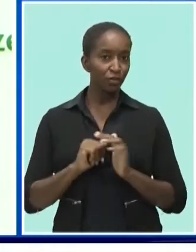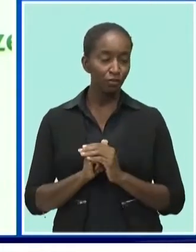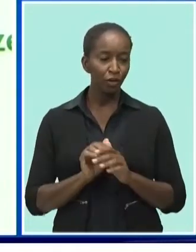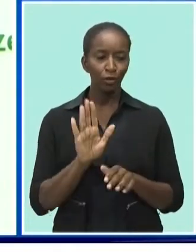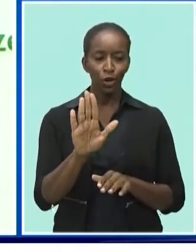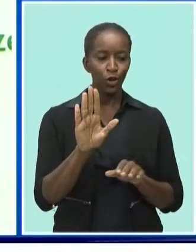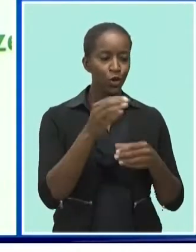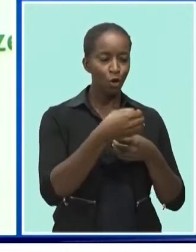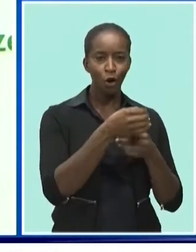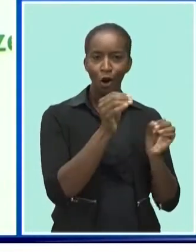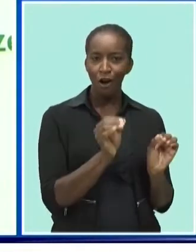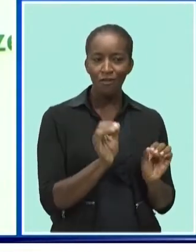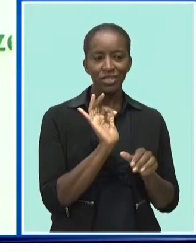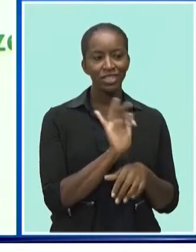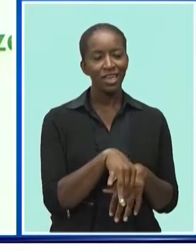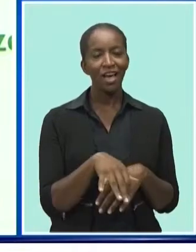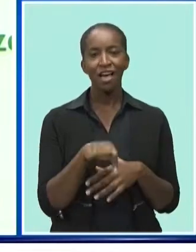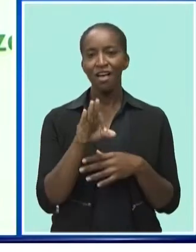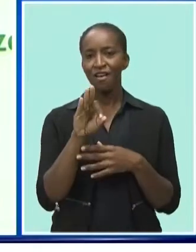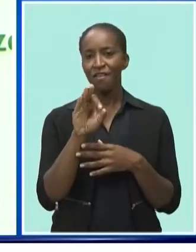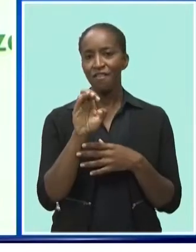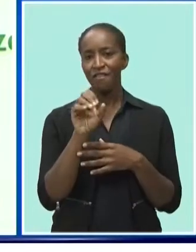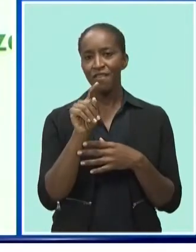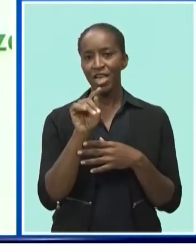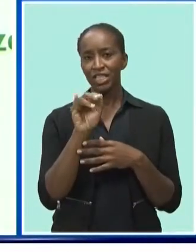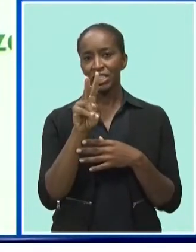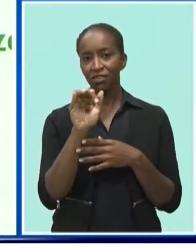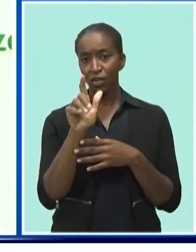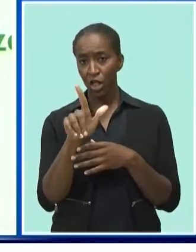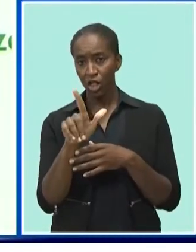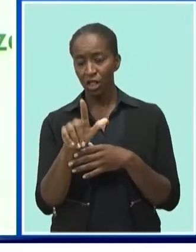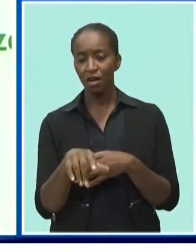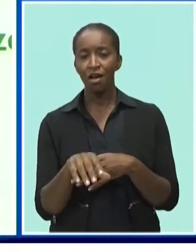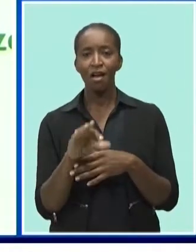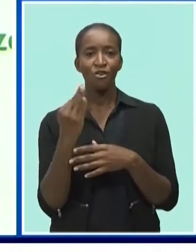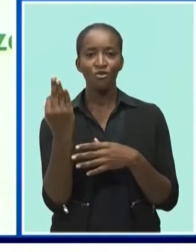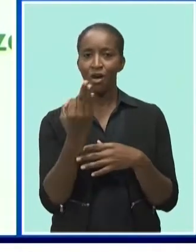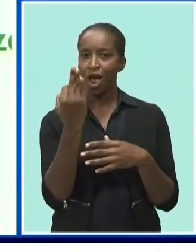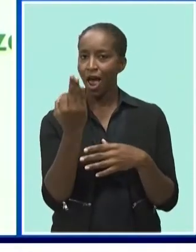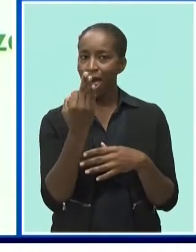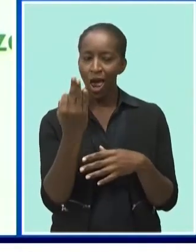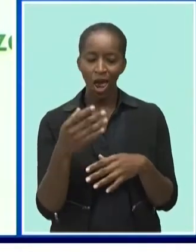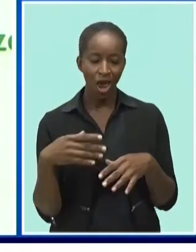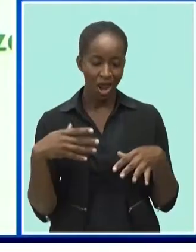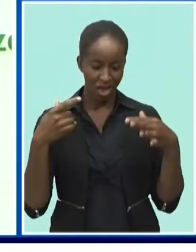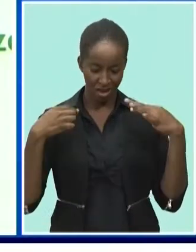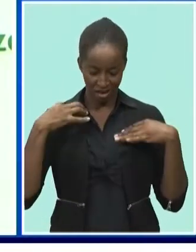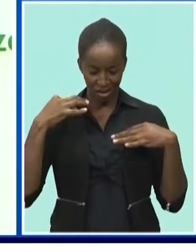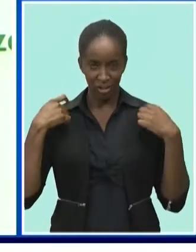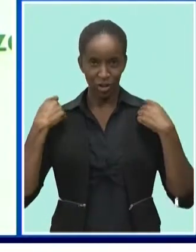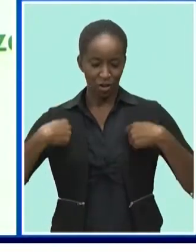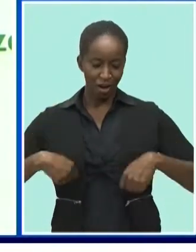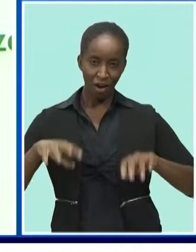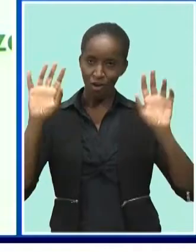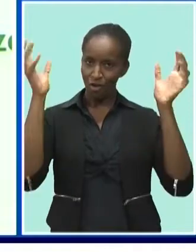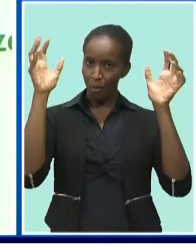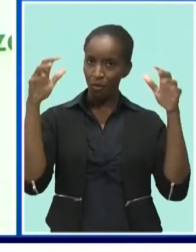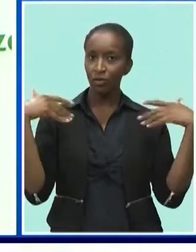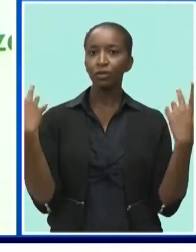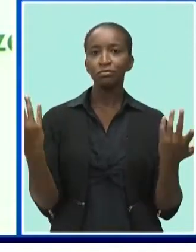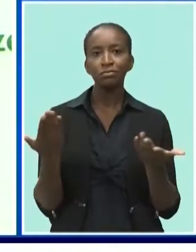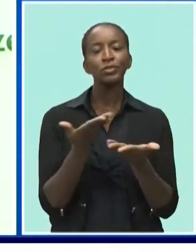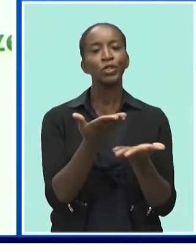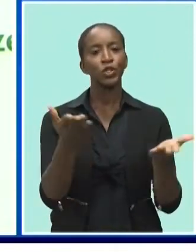Festival Friday where the staff will put on their colorful shirts and dress crop over correct, it means that yes, you are crop